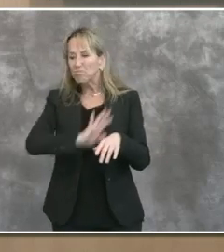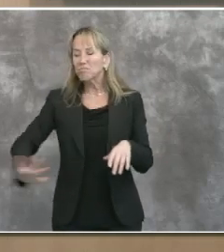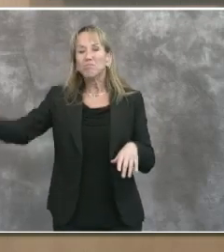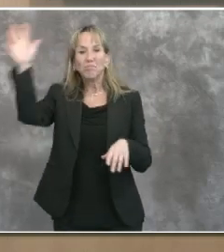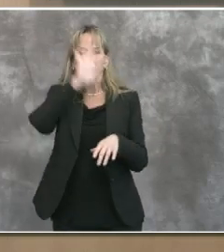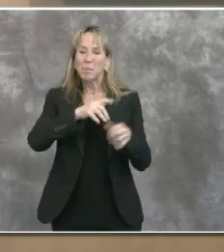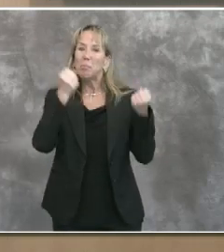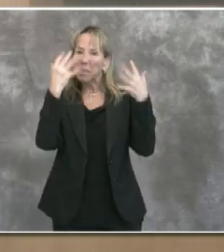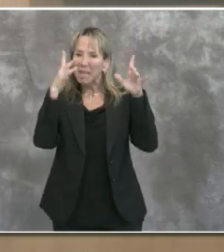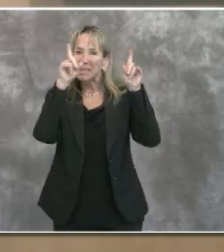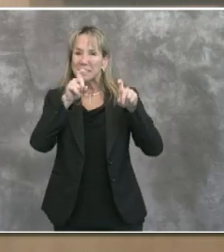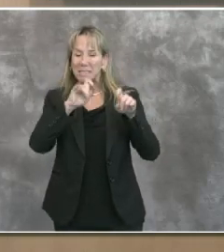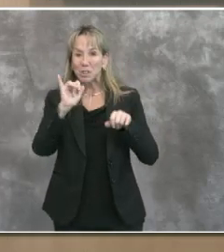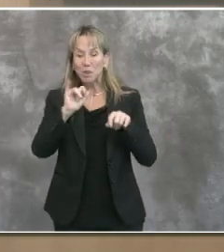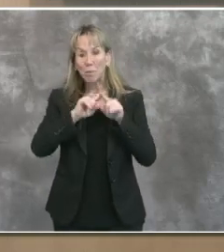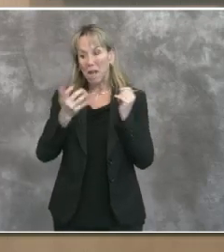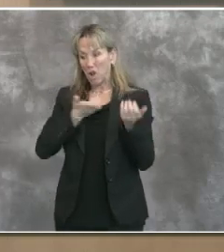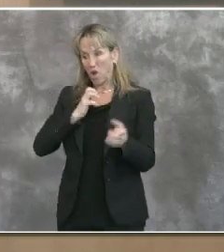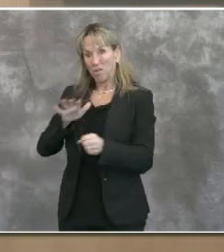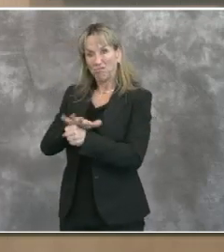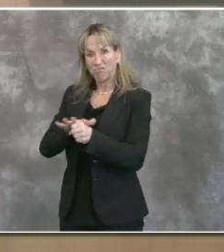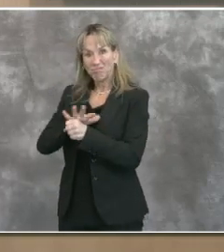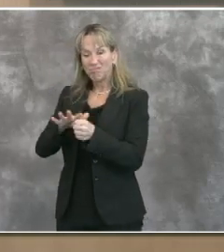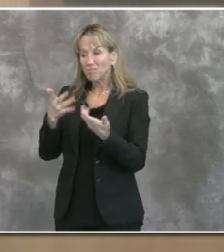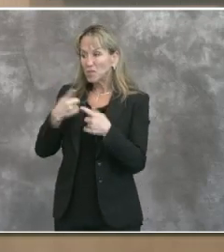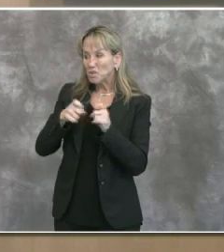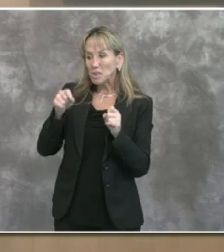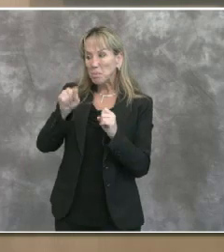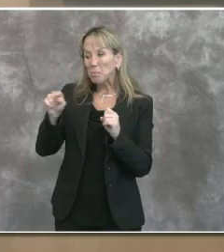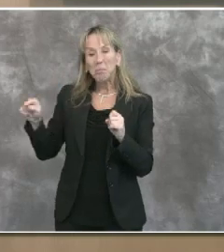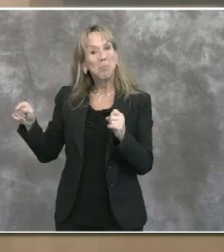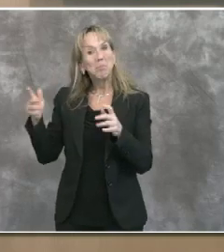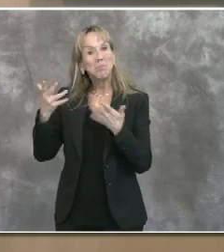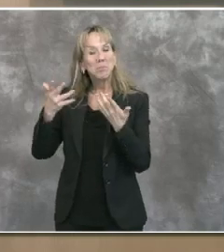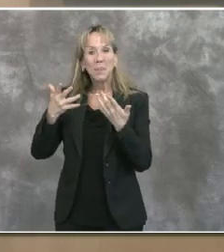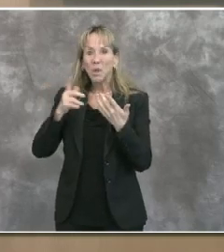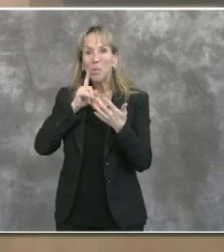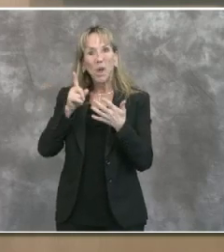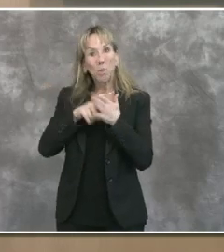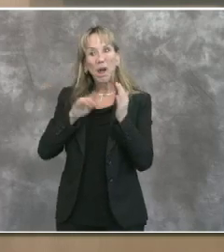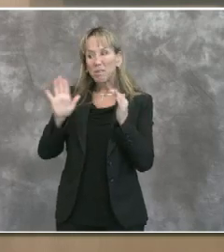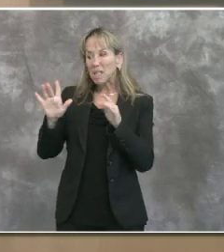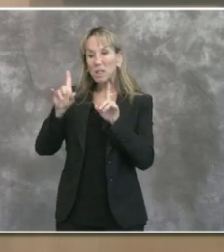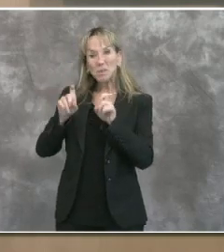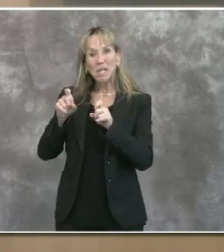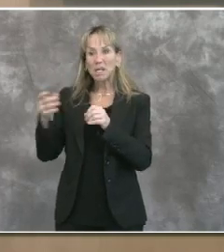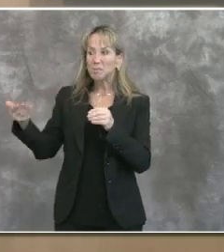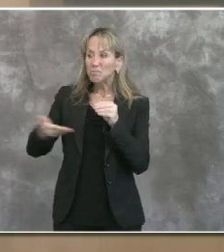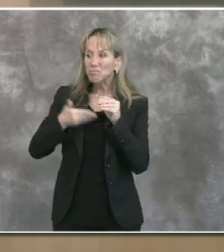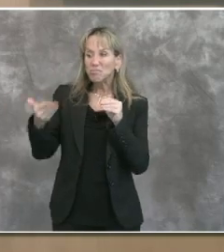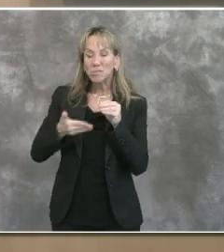that we get back from the commercial laboratories really has been fairly constant in the last week to 10 days.